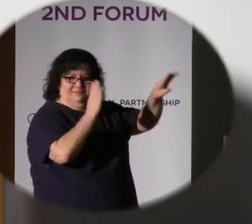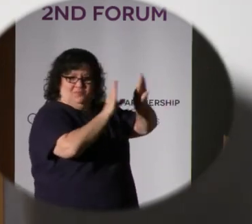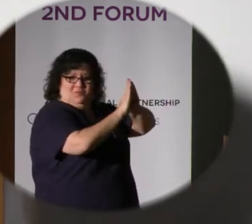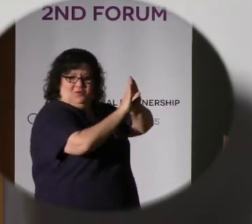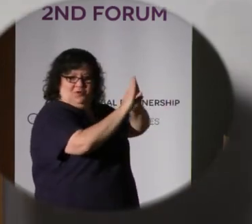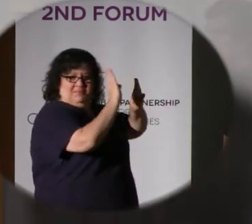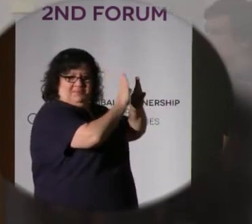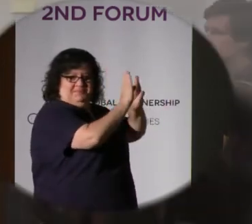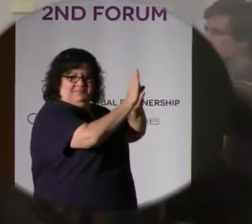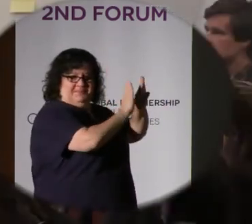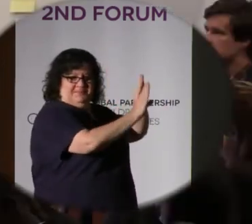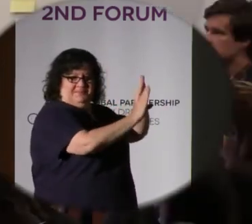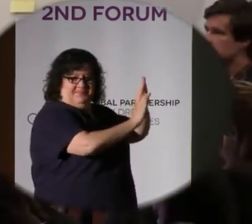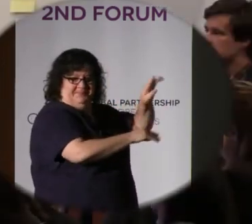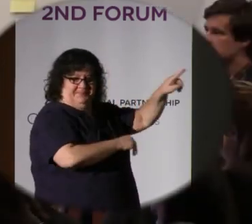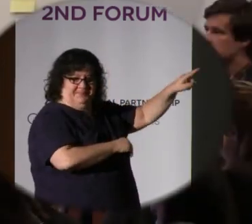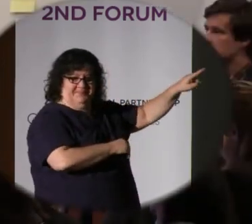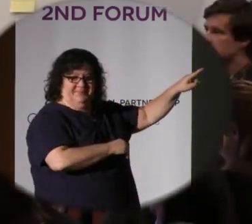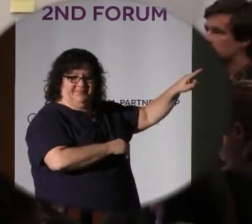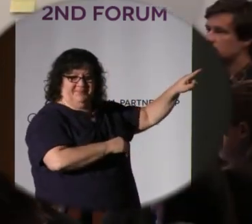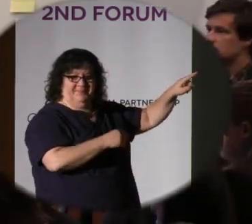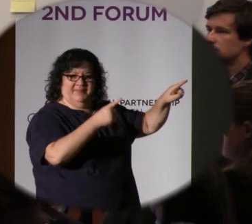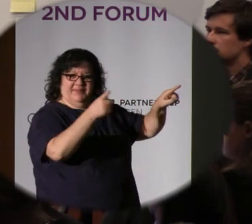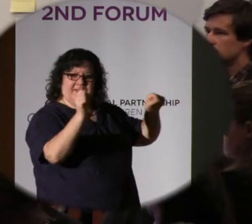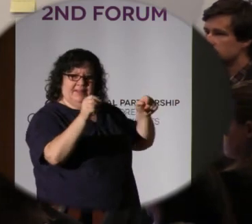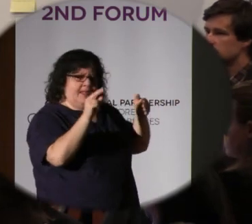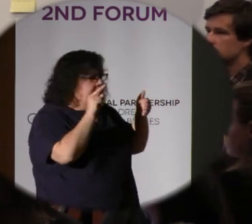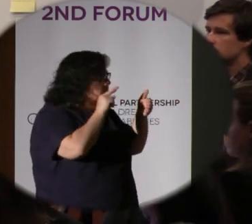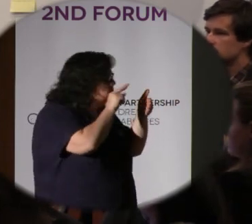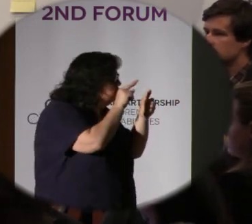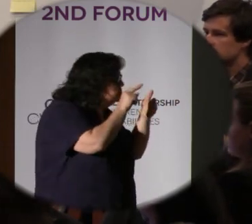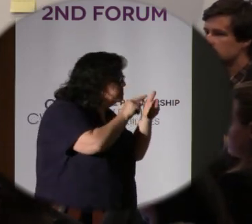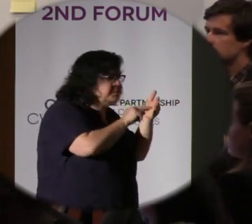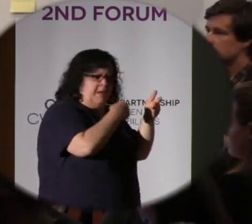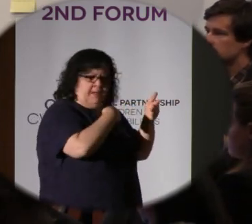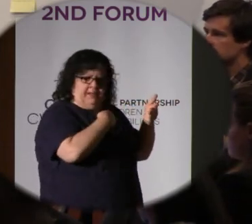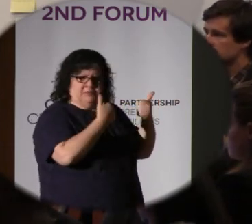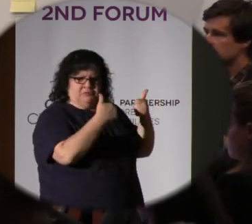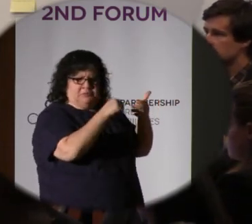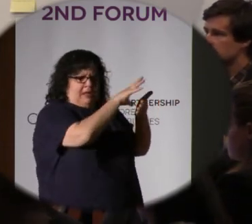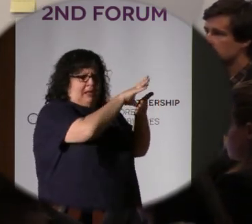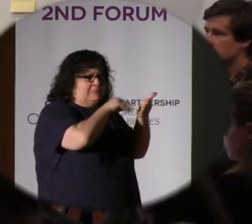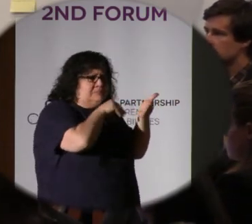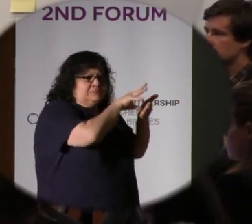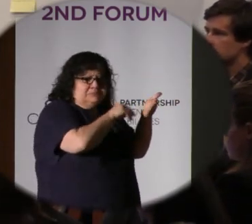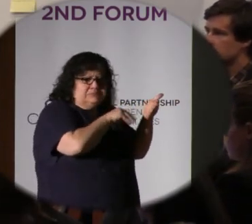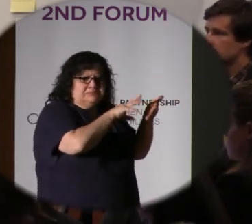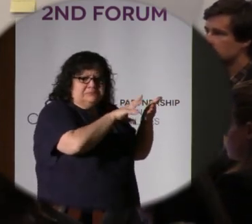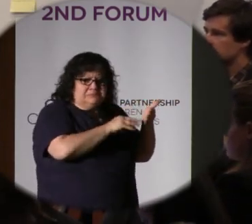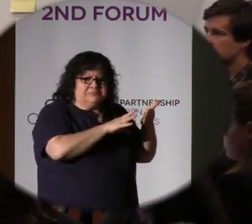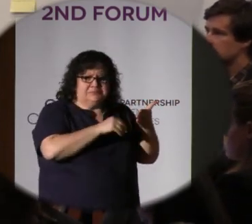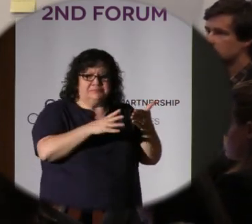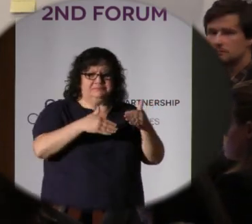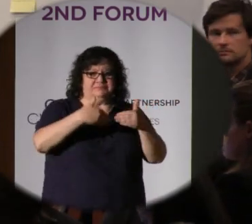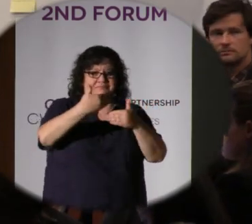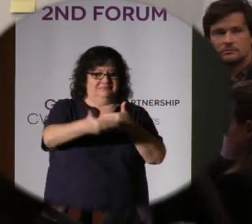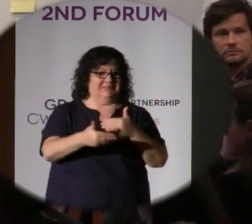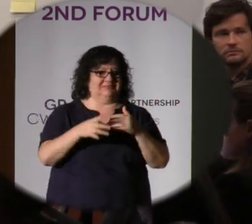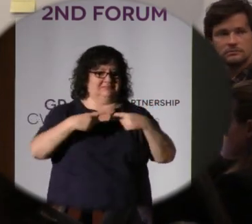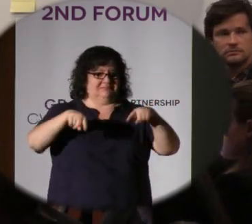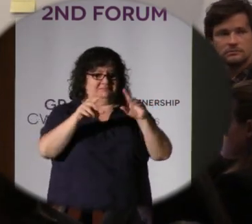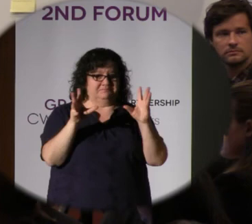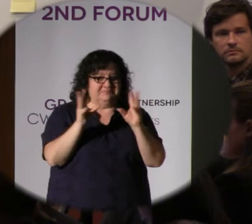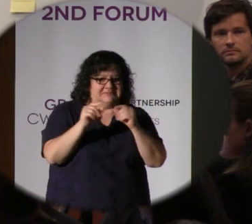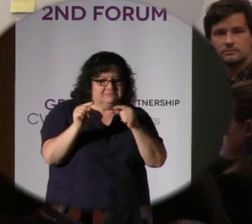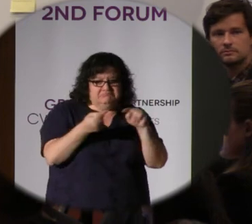but we will definitely use these questions and these ideas to in the elaboration of the work plan